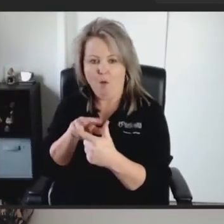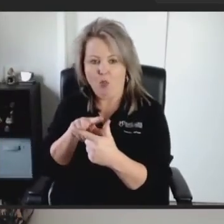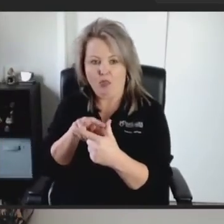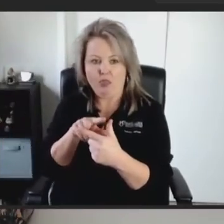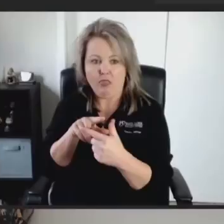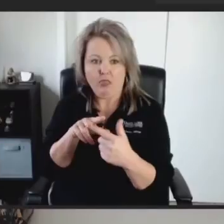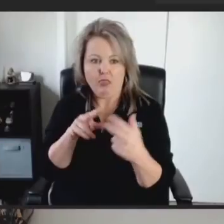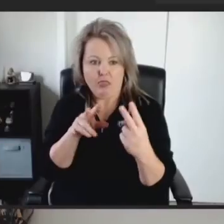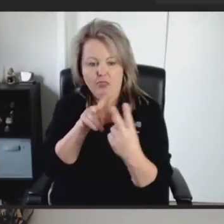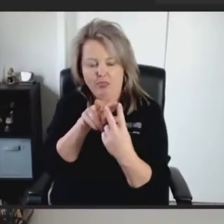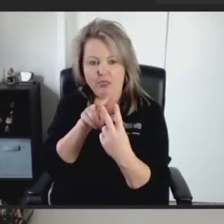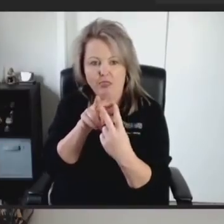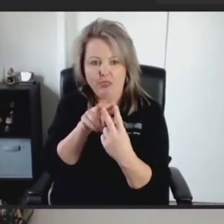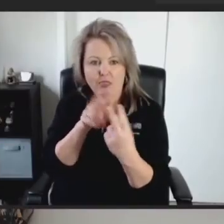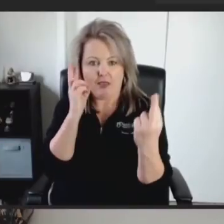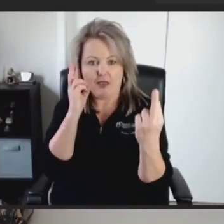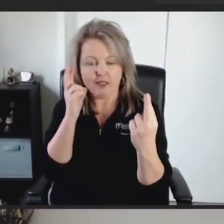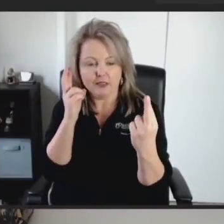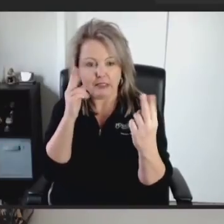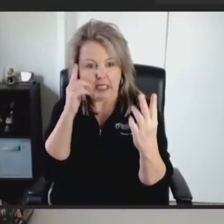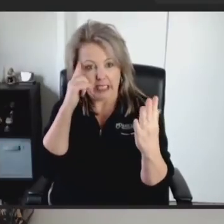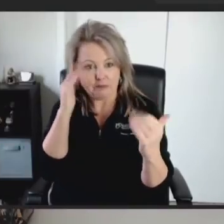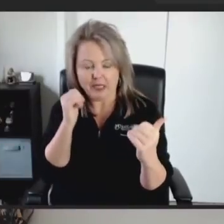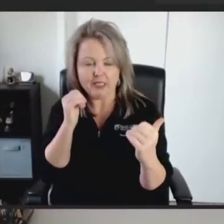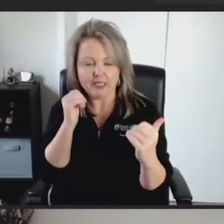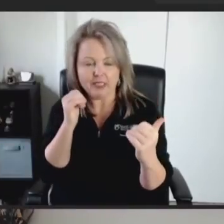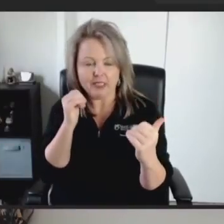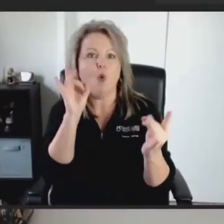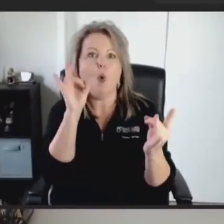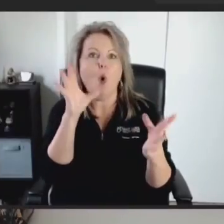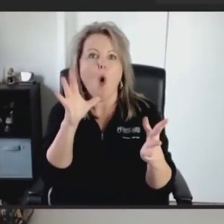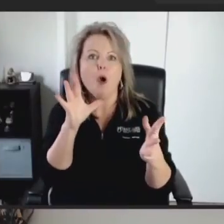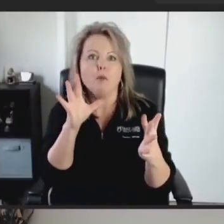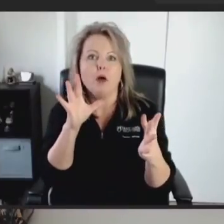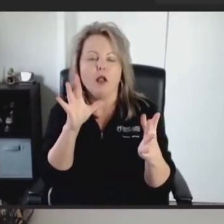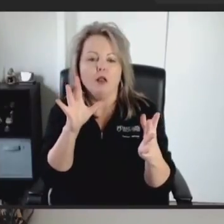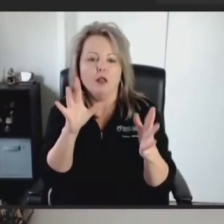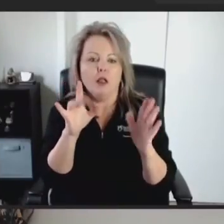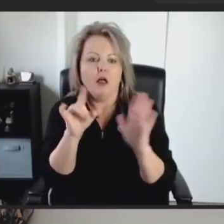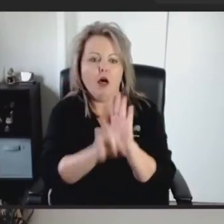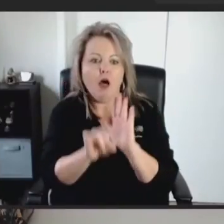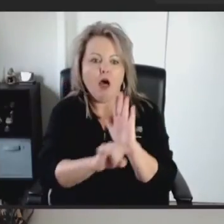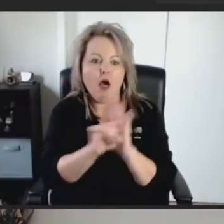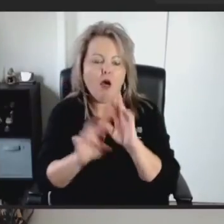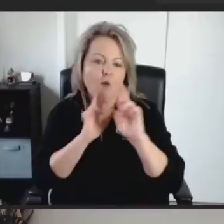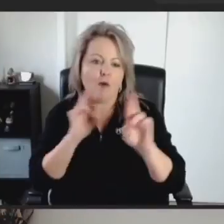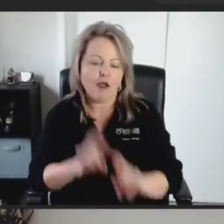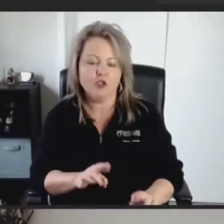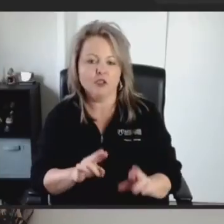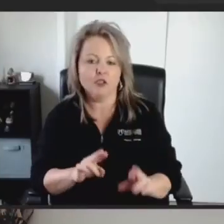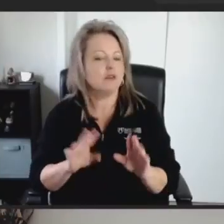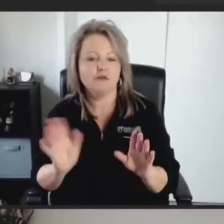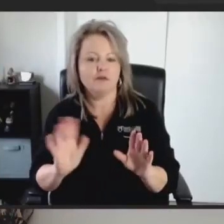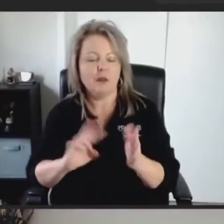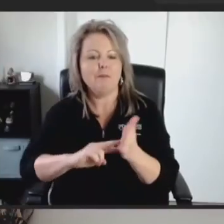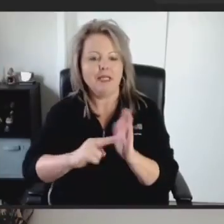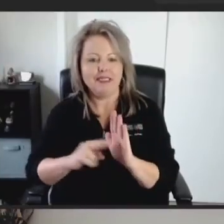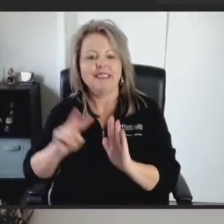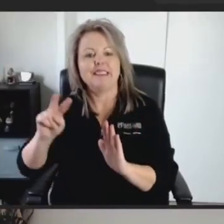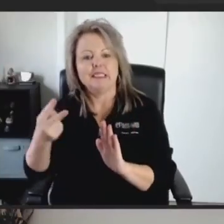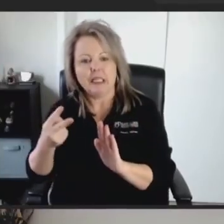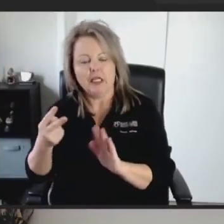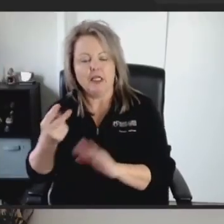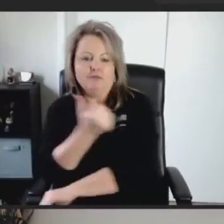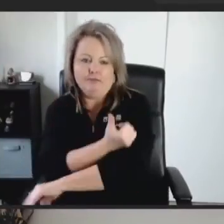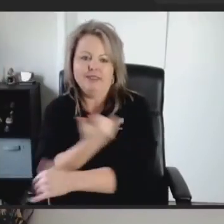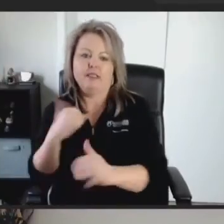you're not having a horrible adverse reaction that would be a contraindication to getting the second dose of the vaccine. In terms